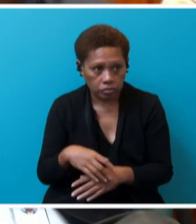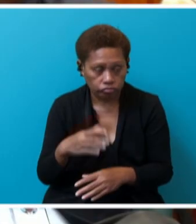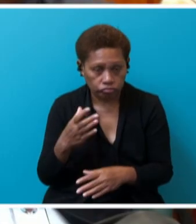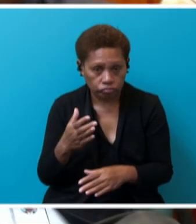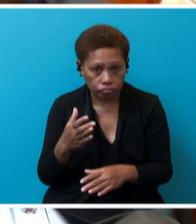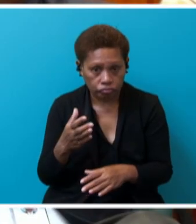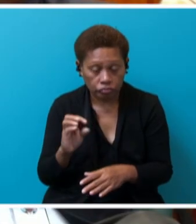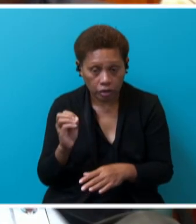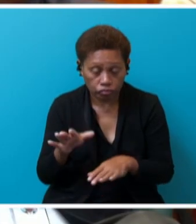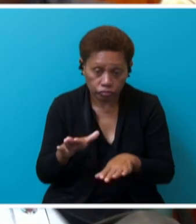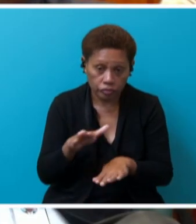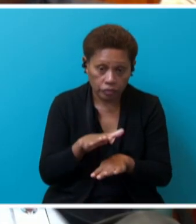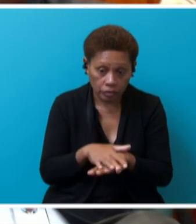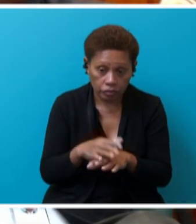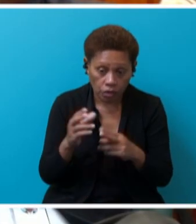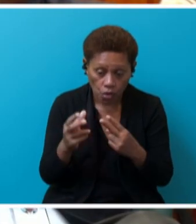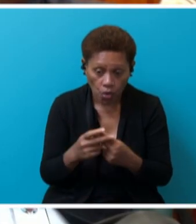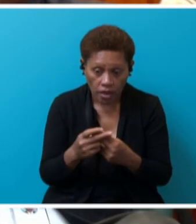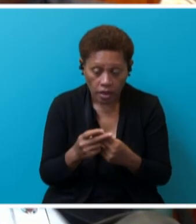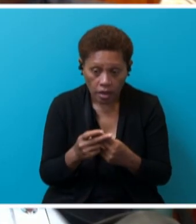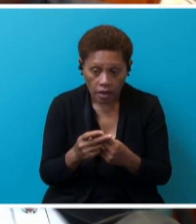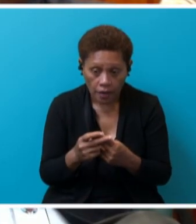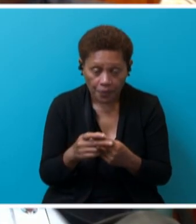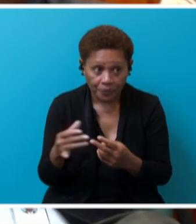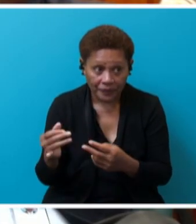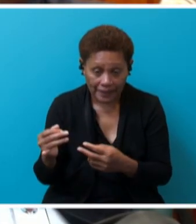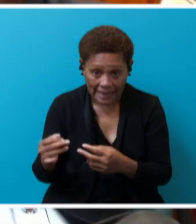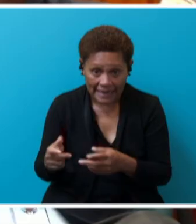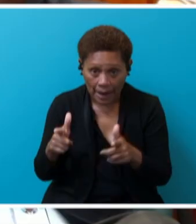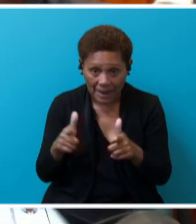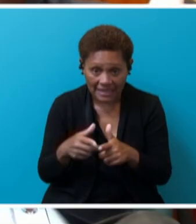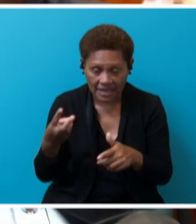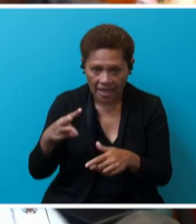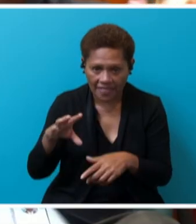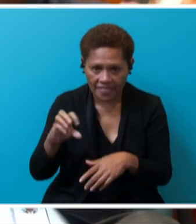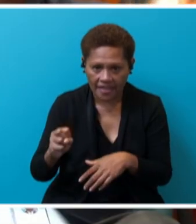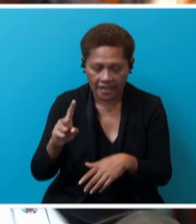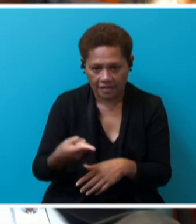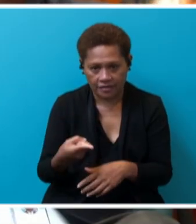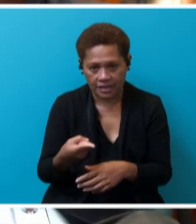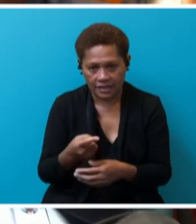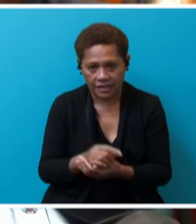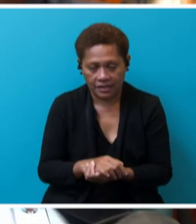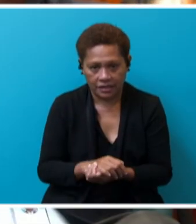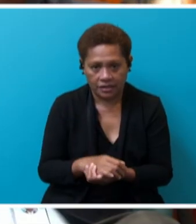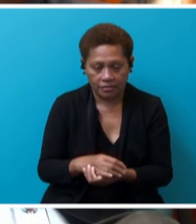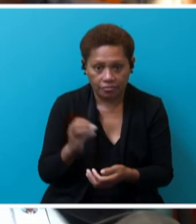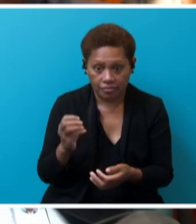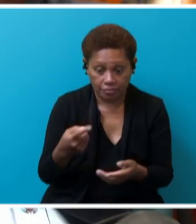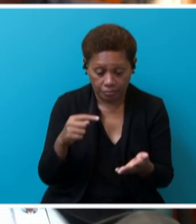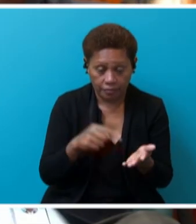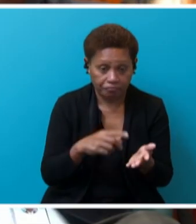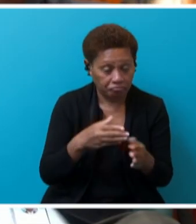are eligible must have a combined annual income of less than 30,000. Another new initiative is the